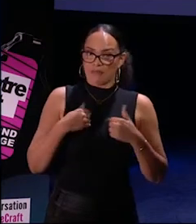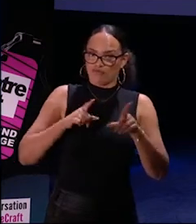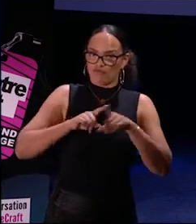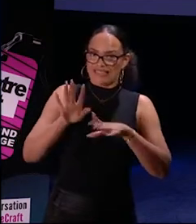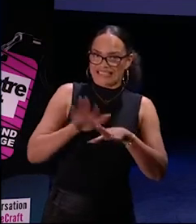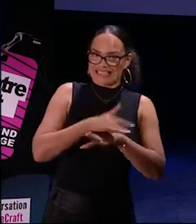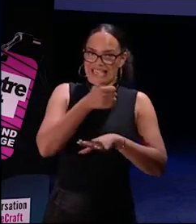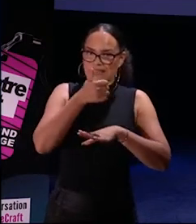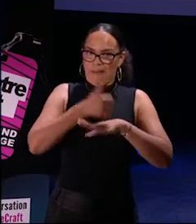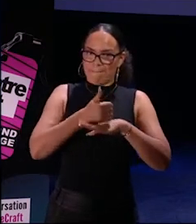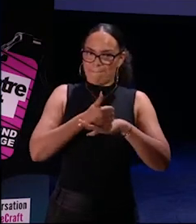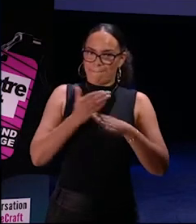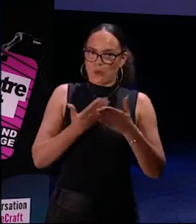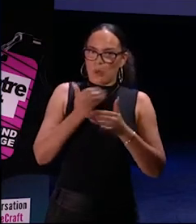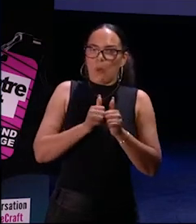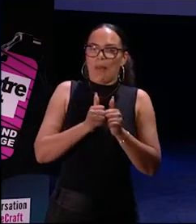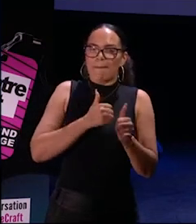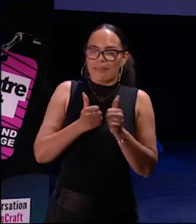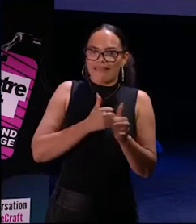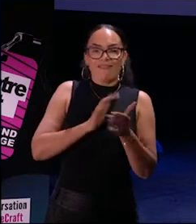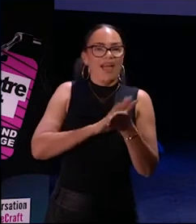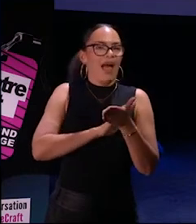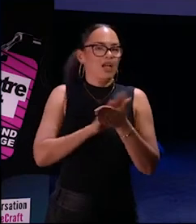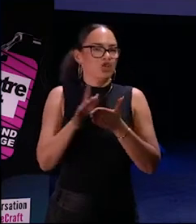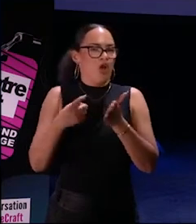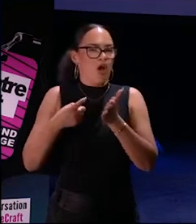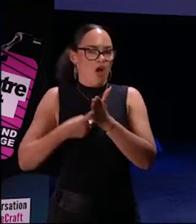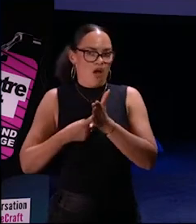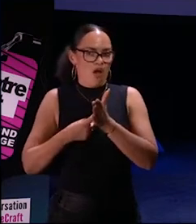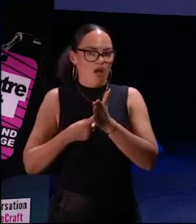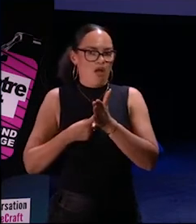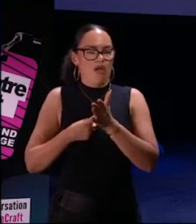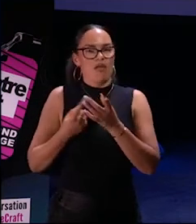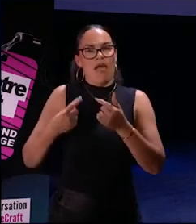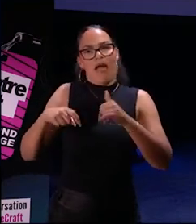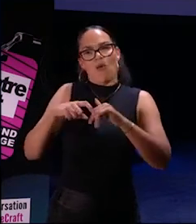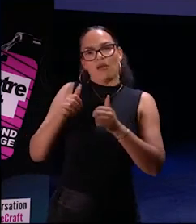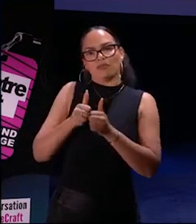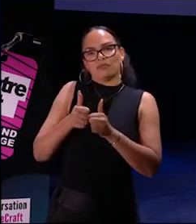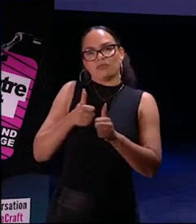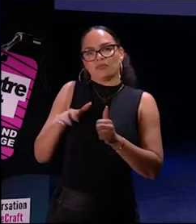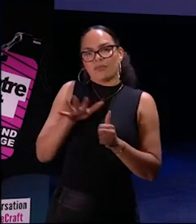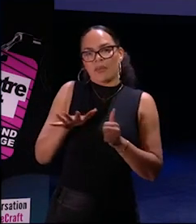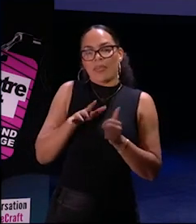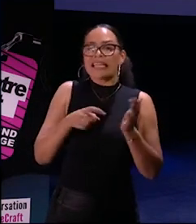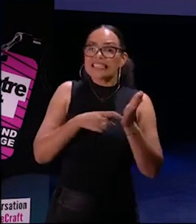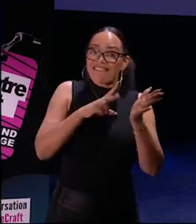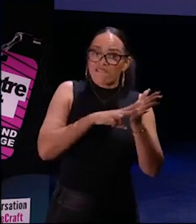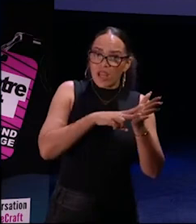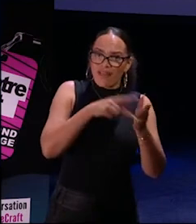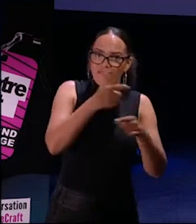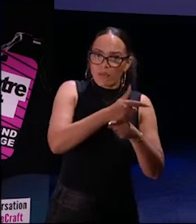specifically focuses on HR and in care in our sector, particularly. TV and film has it, so